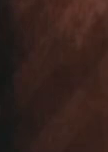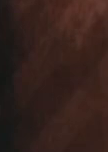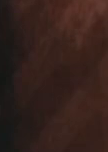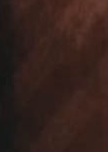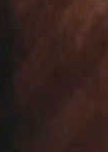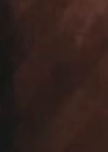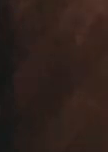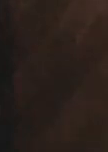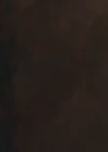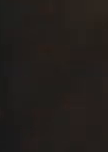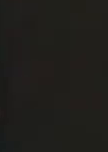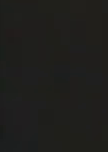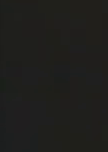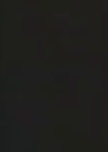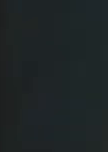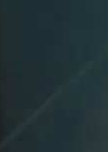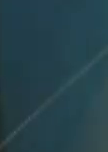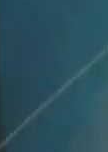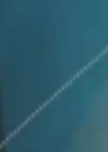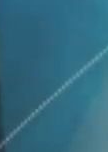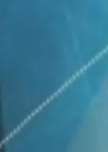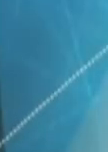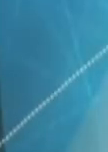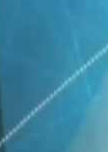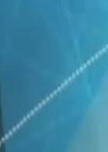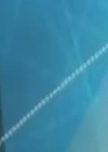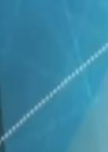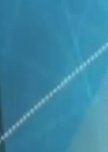We all are blind in different areas of our life.